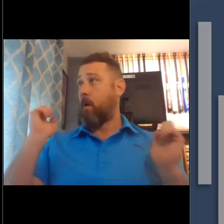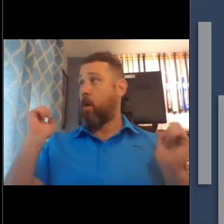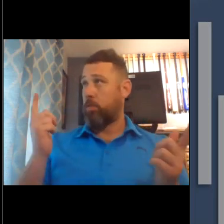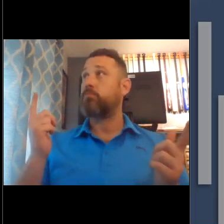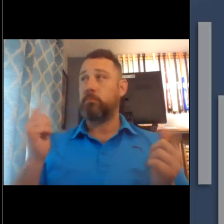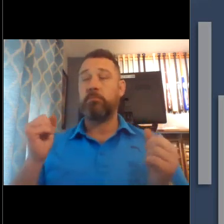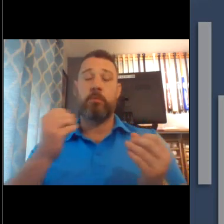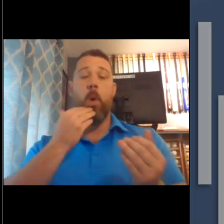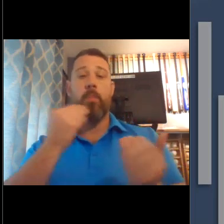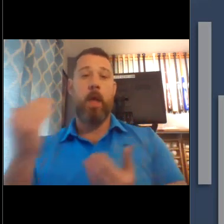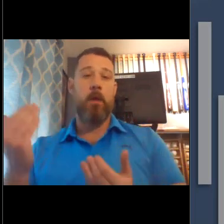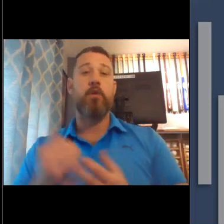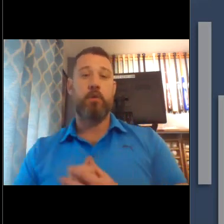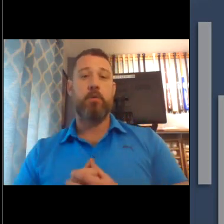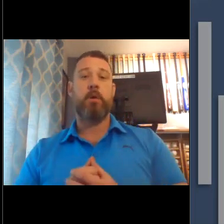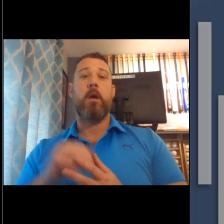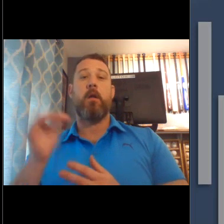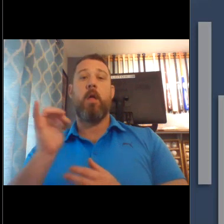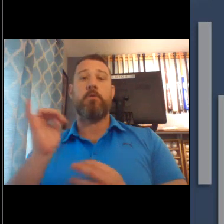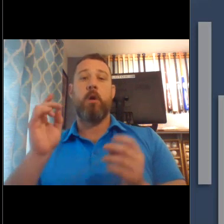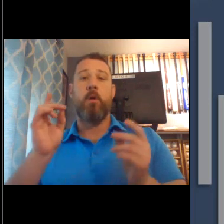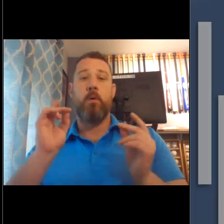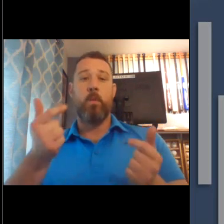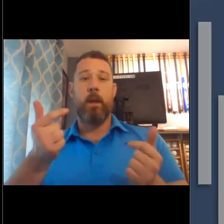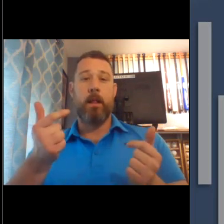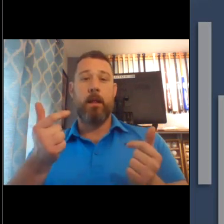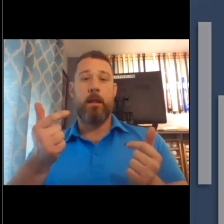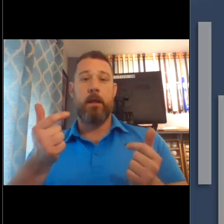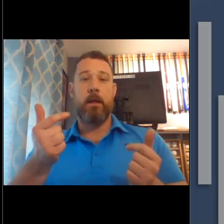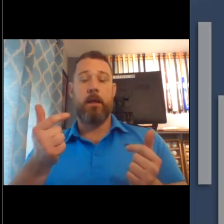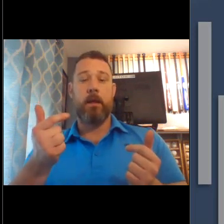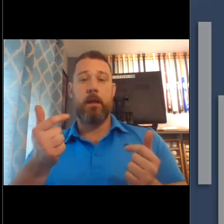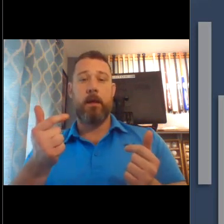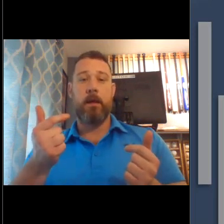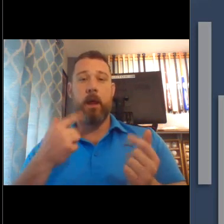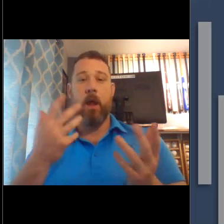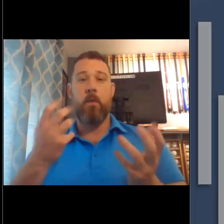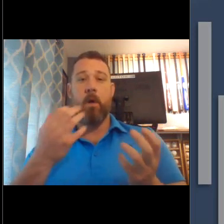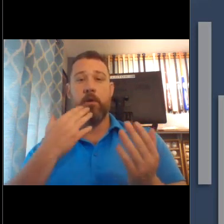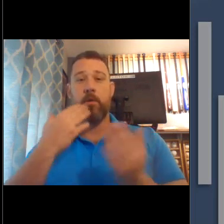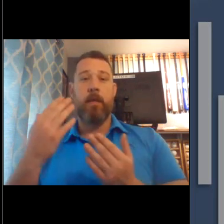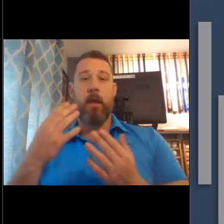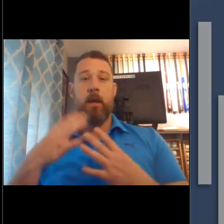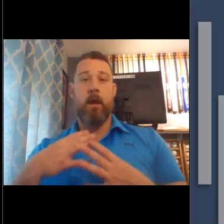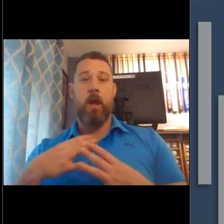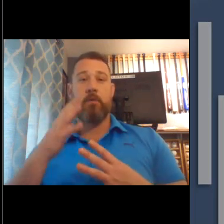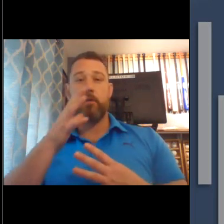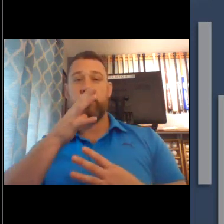you. Also quickly, we also, I wanted to thank Congresswoman